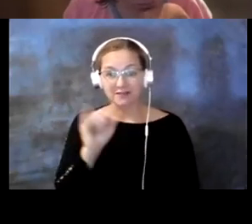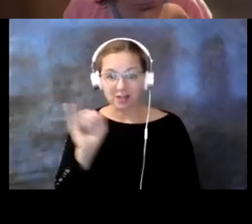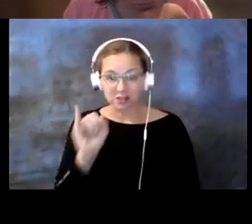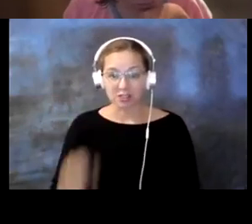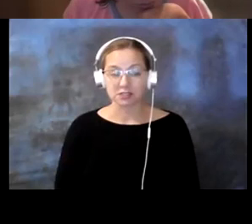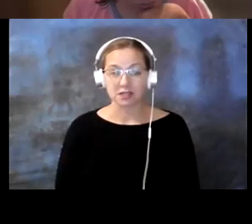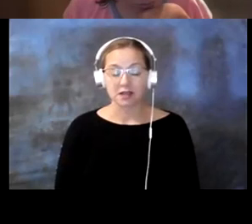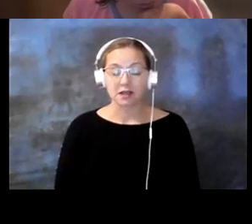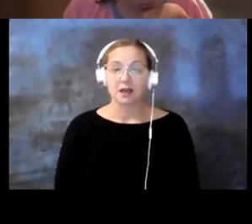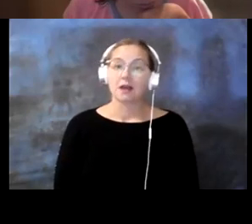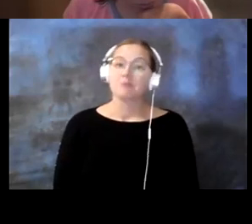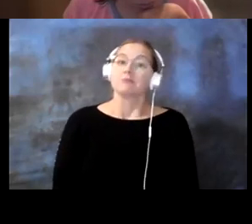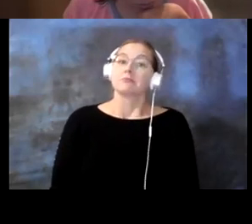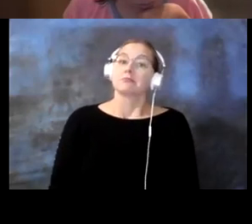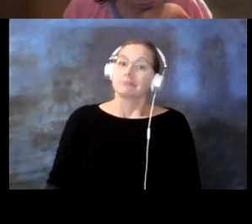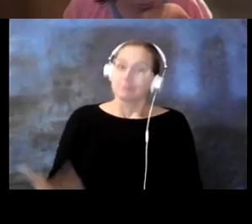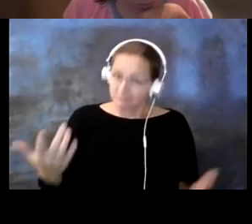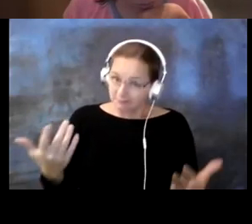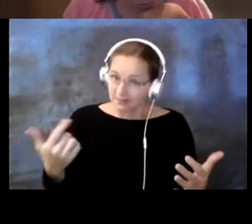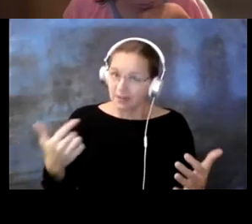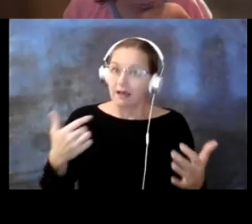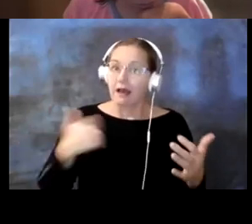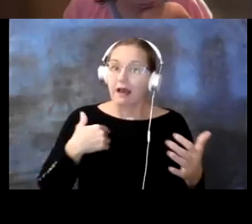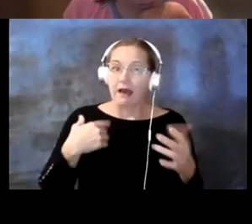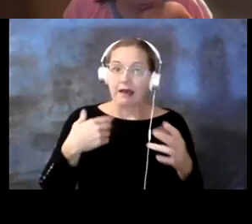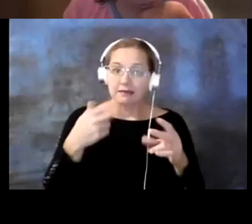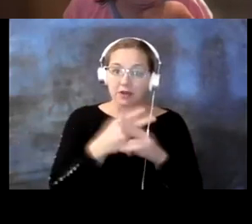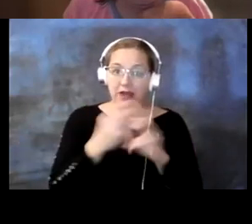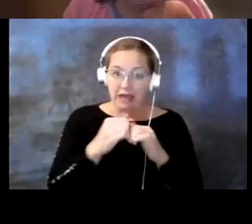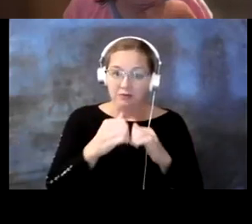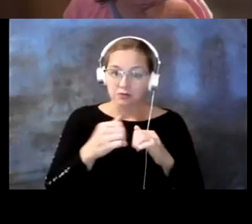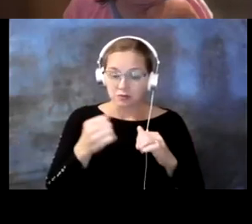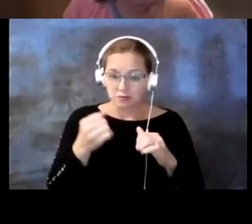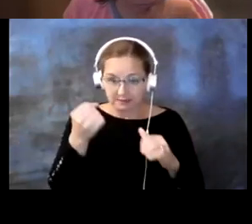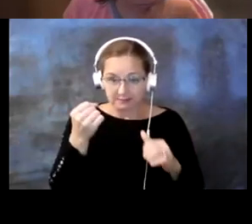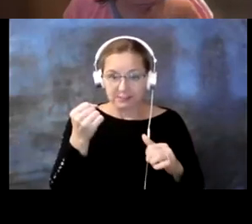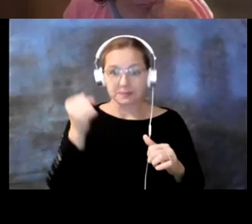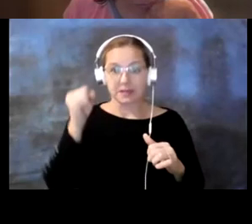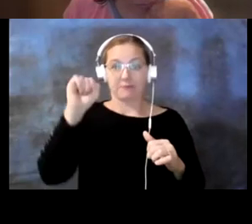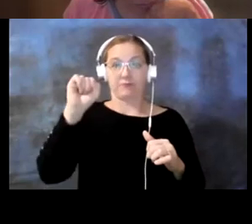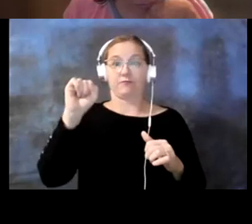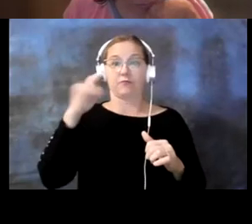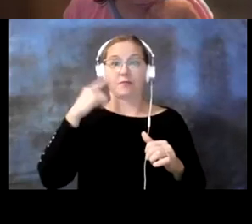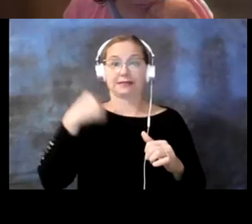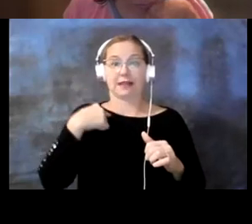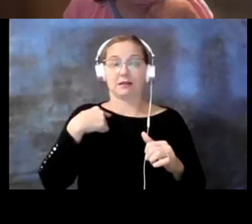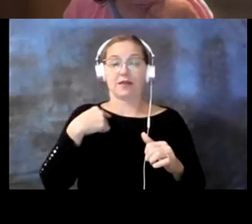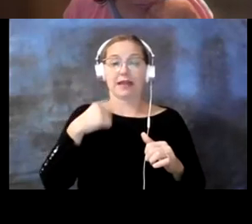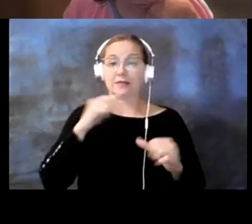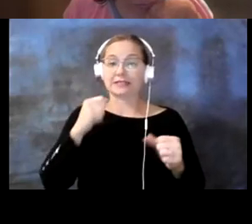myself, which as someone with severe social phobia and anxiety at the time was painfully scary for me to